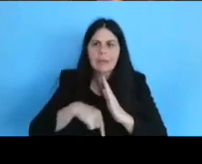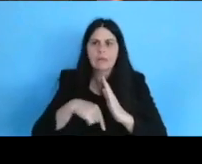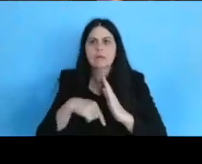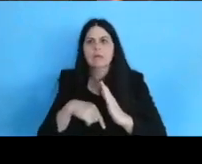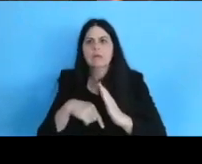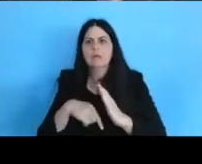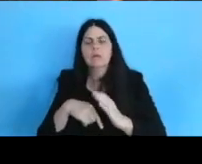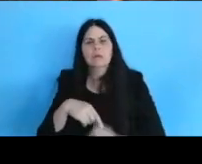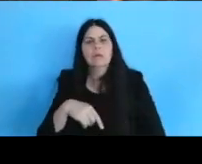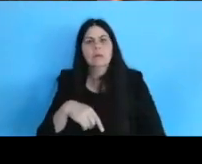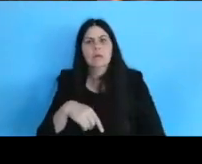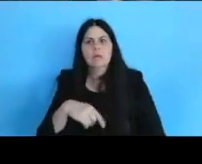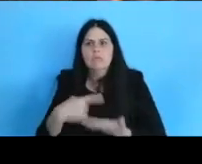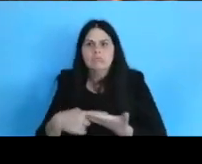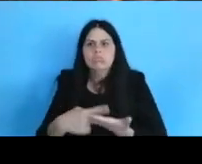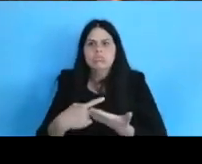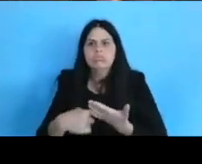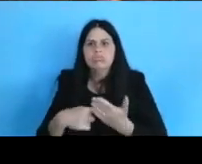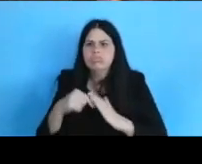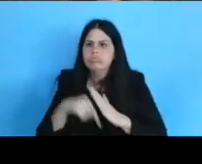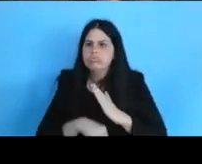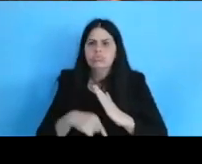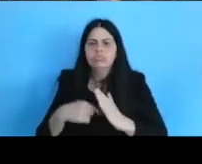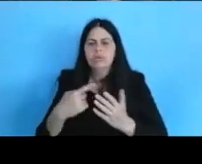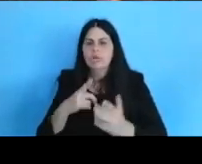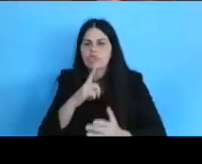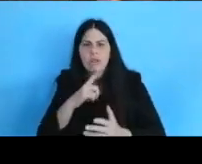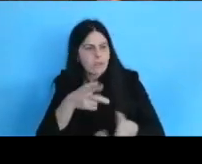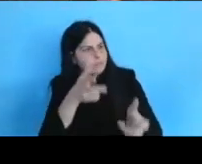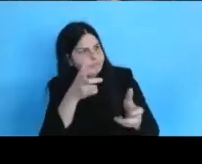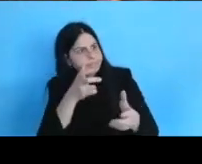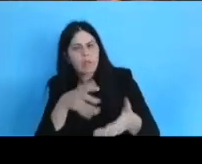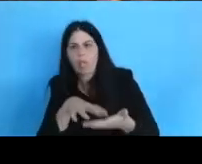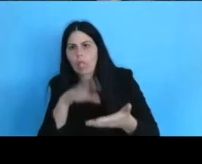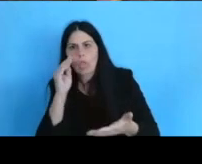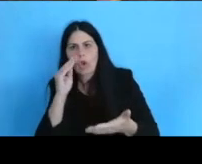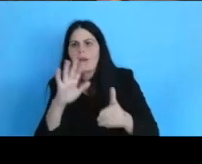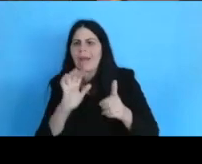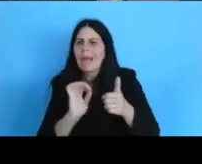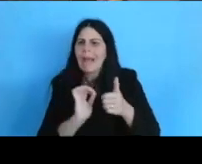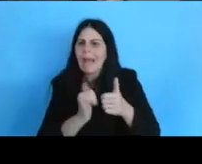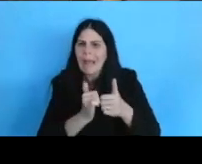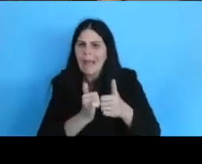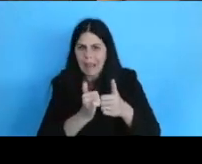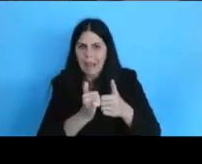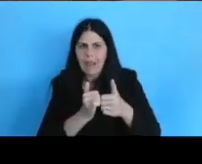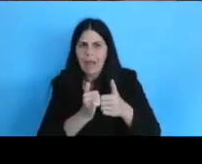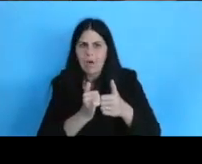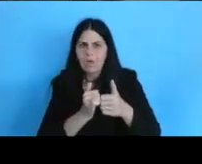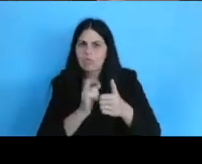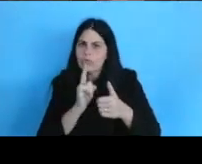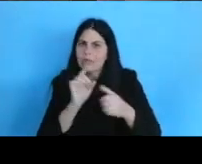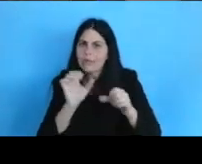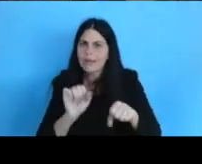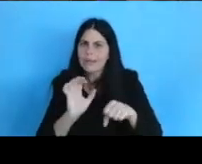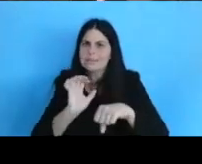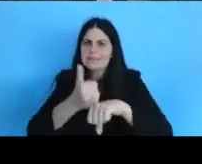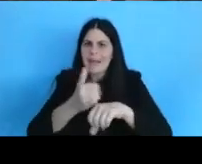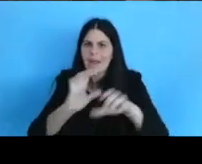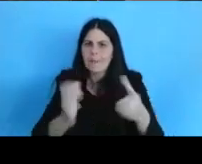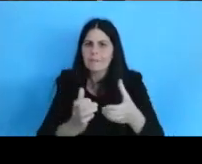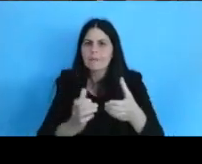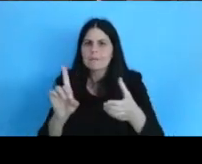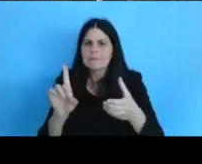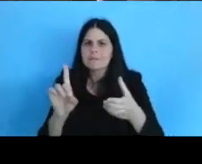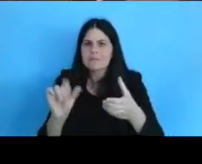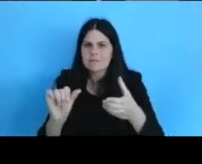is how can we set this population up for success and gain some of those benefits